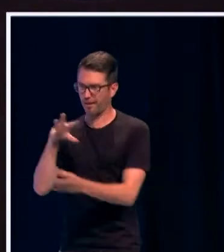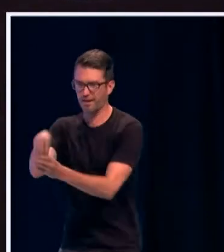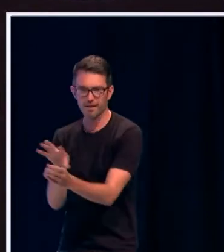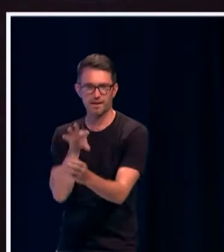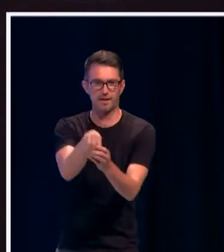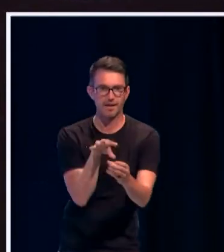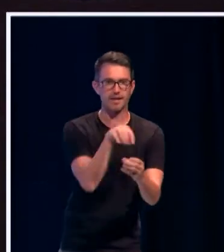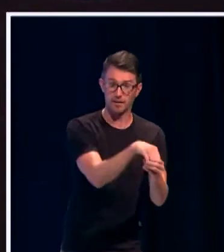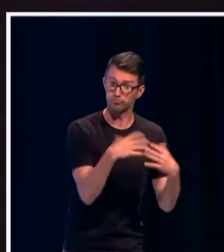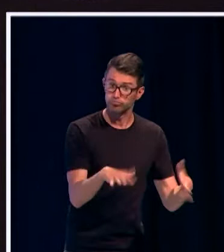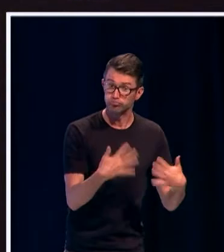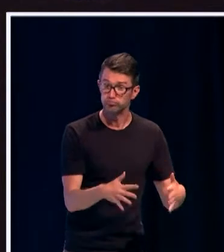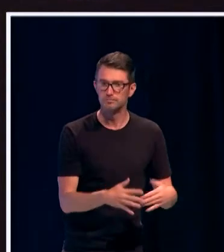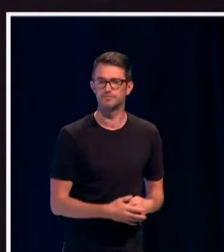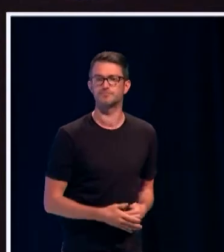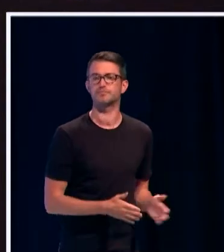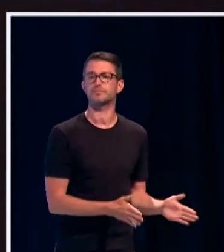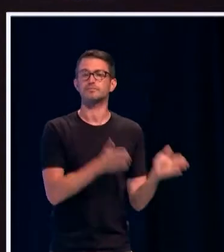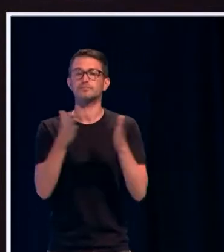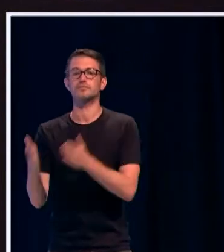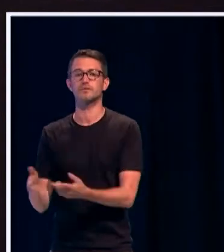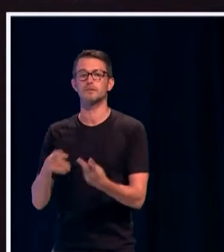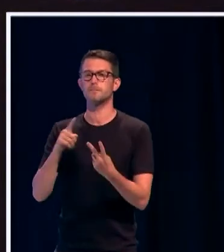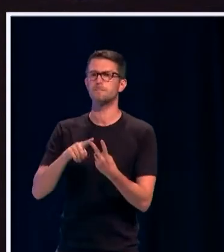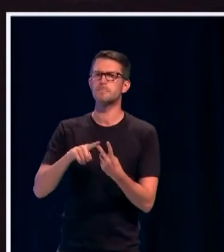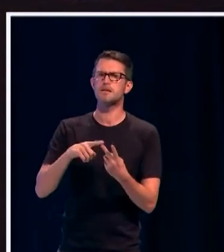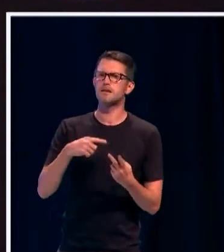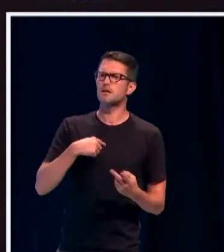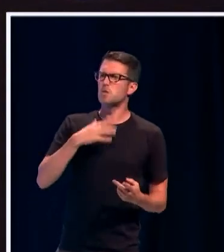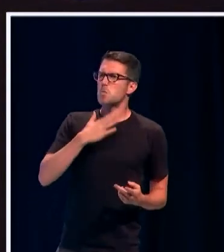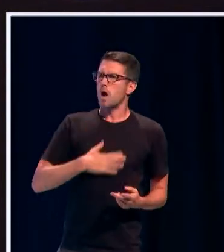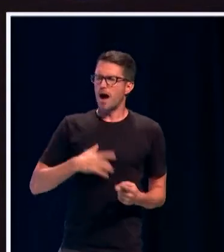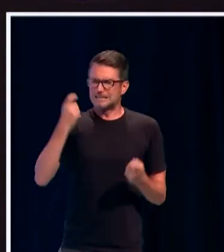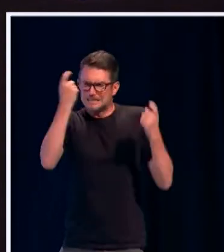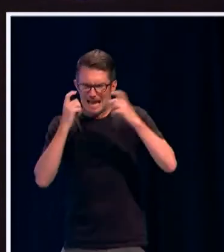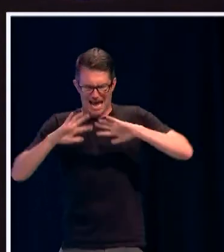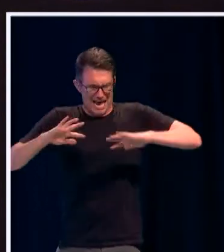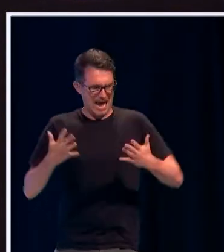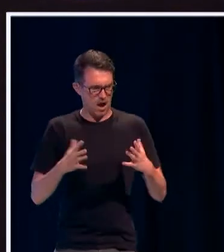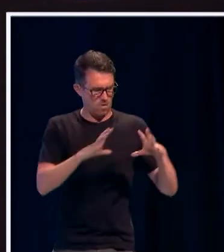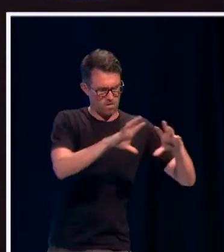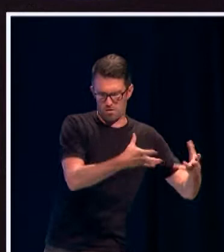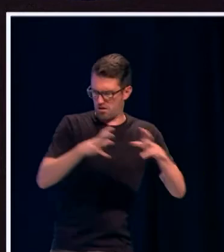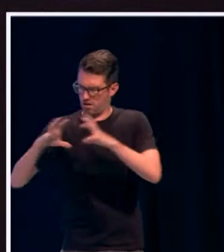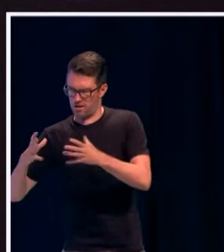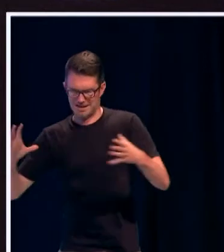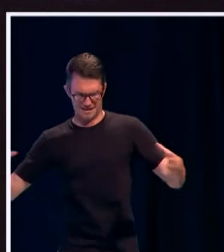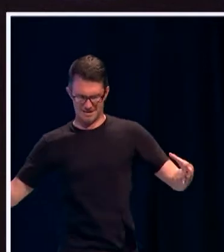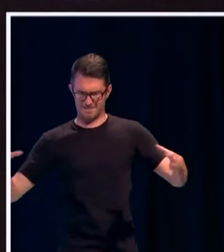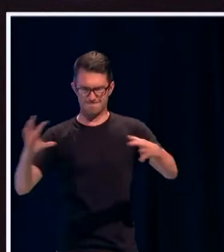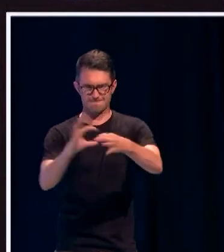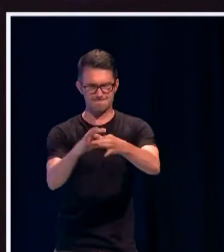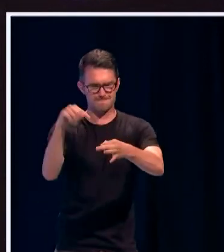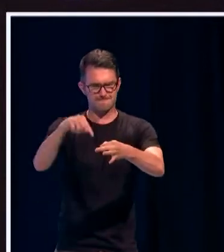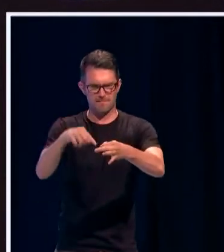in cross-movement collaborations, and we impact our knowledge, what Indigenous and cultural perspective means when